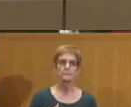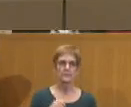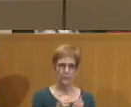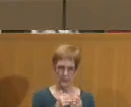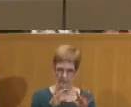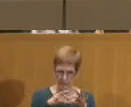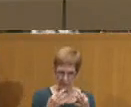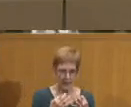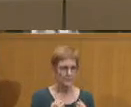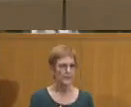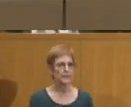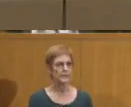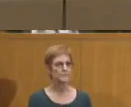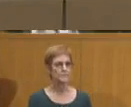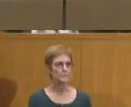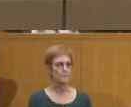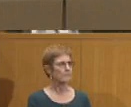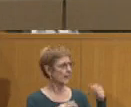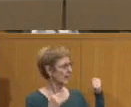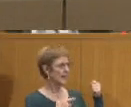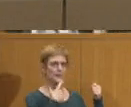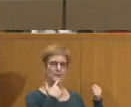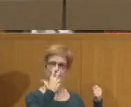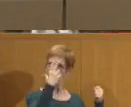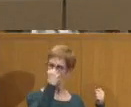7,366 votes, 5 write-ins.